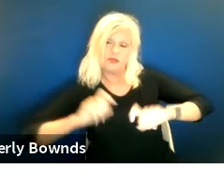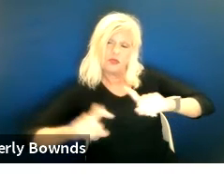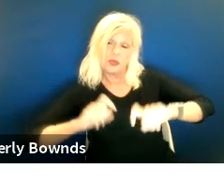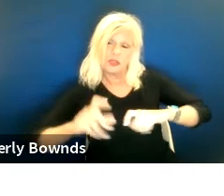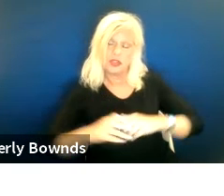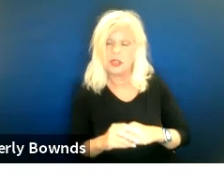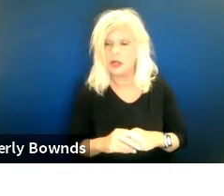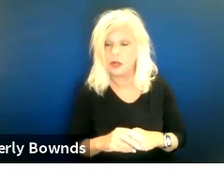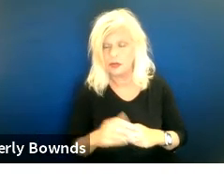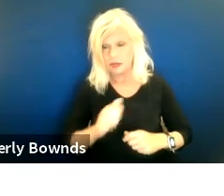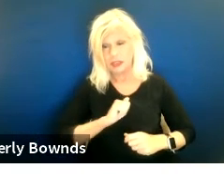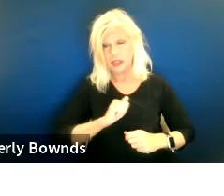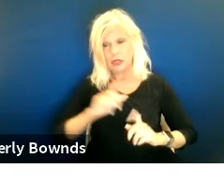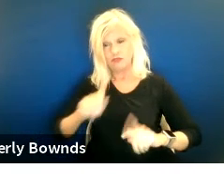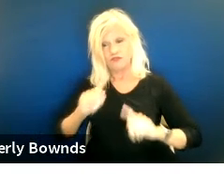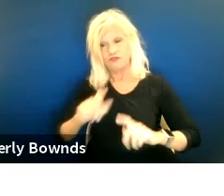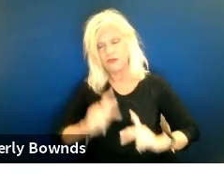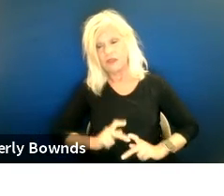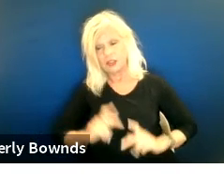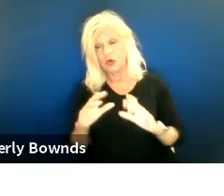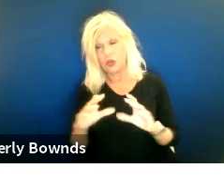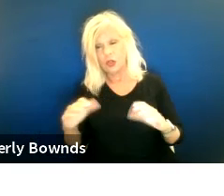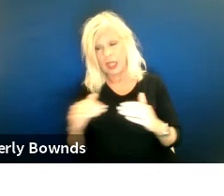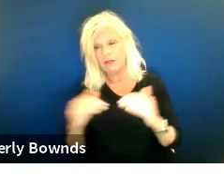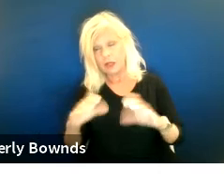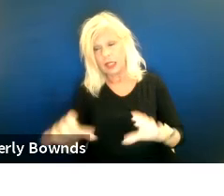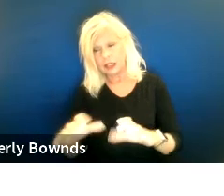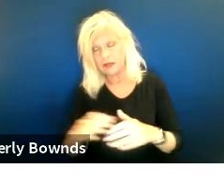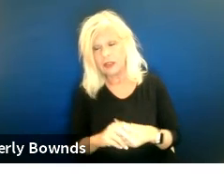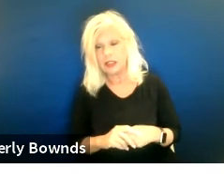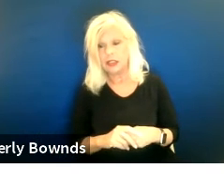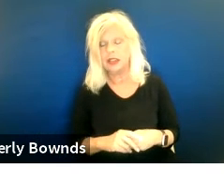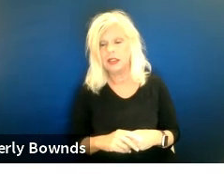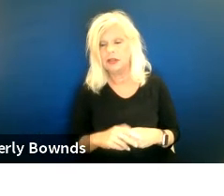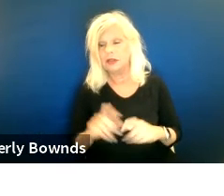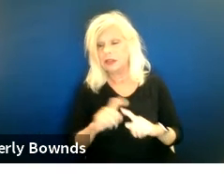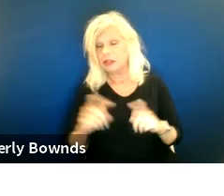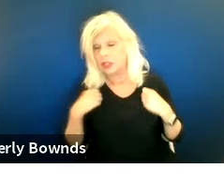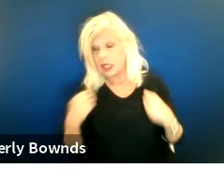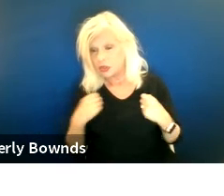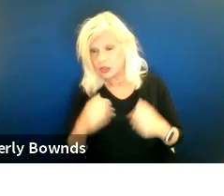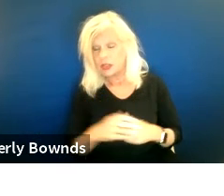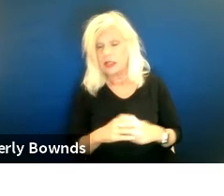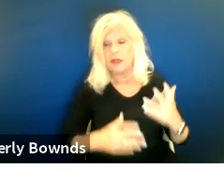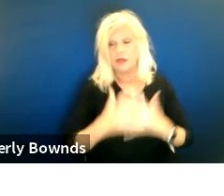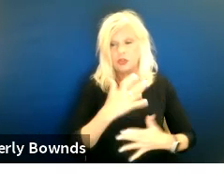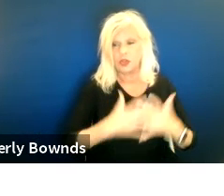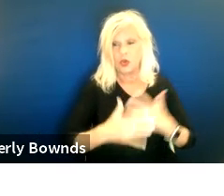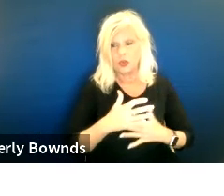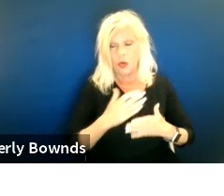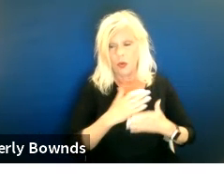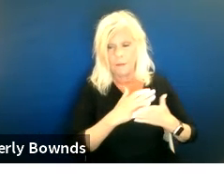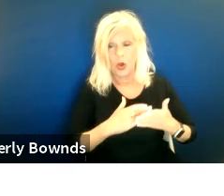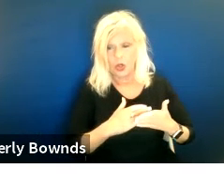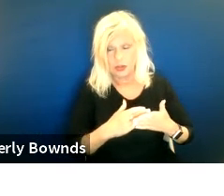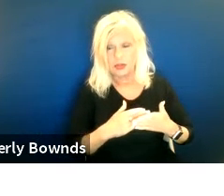a self-reported measure of physical activity, reason for exercise, and then the social